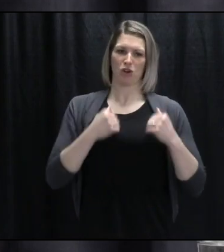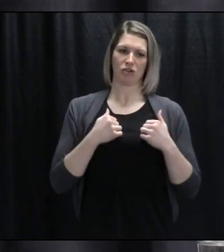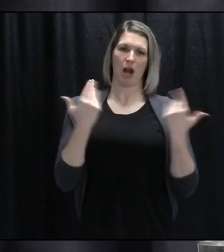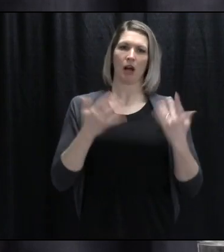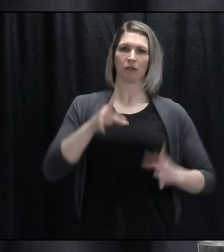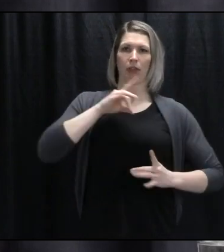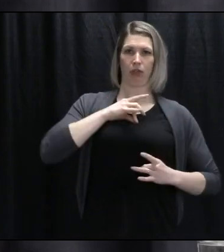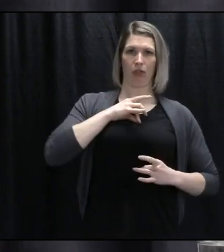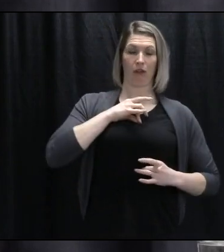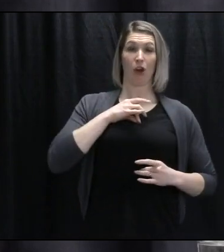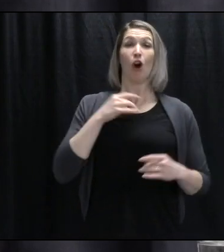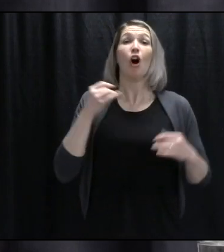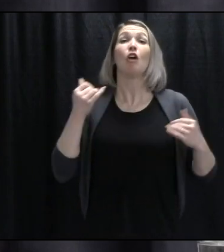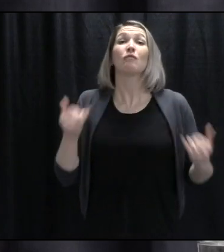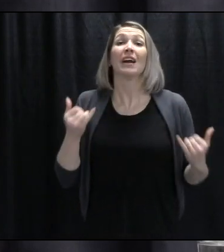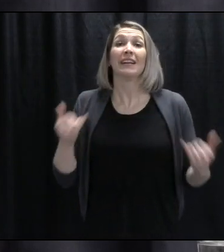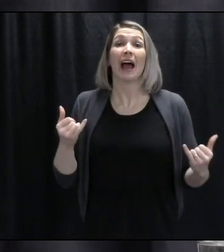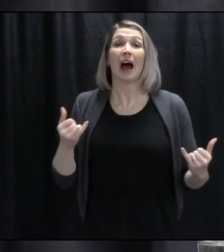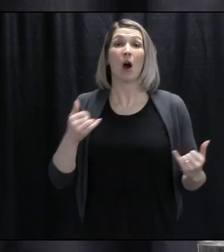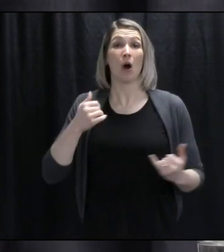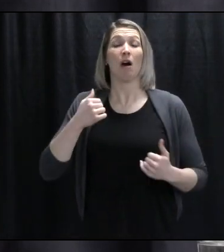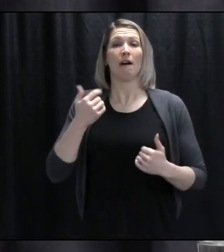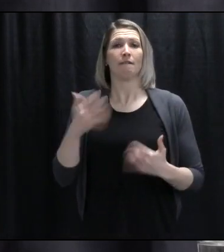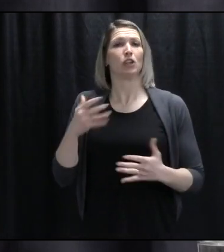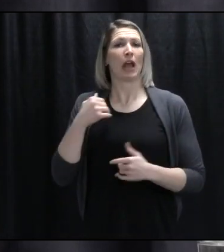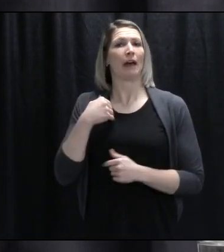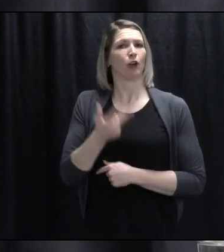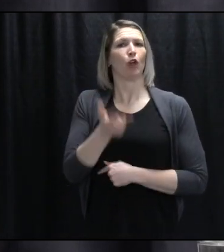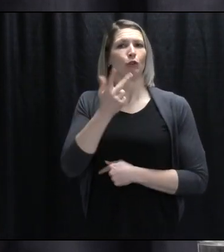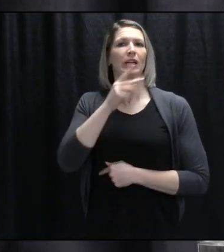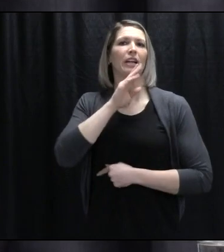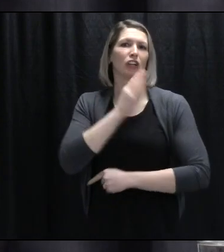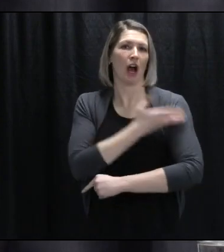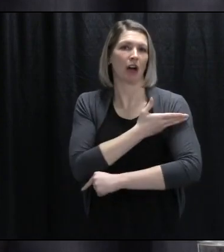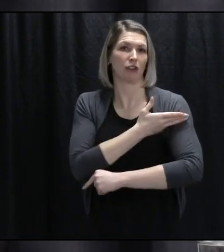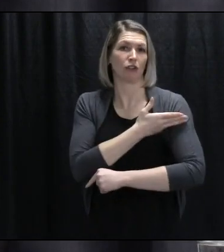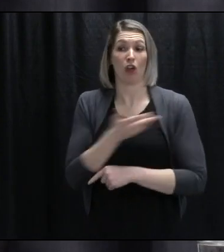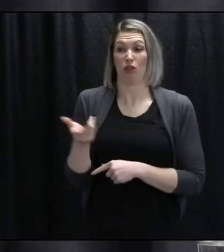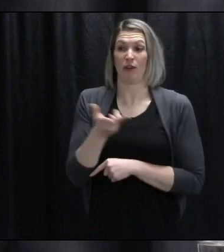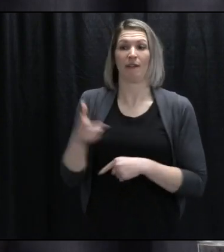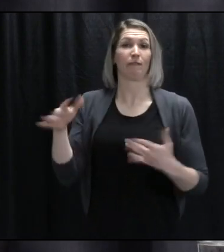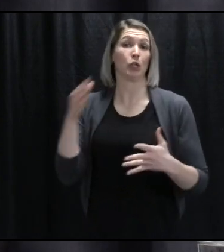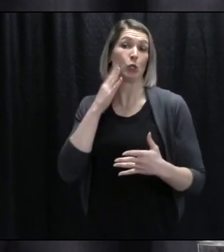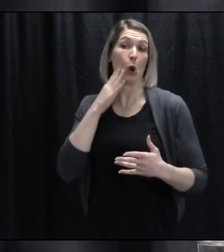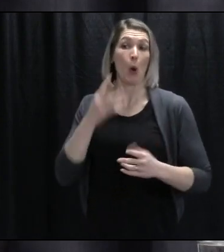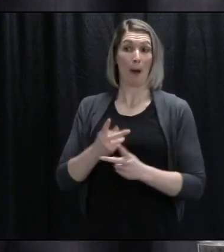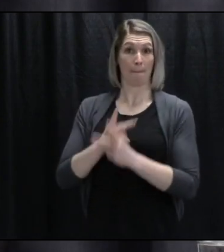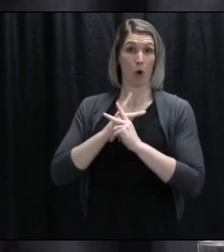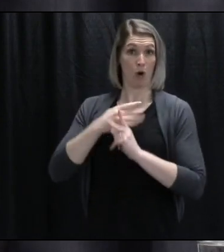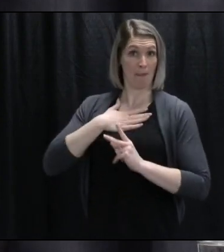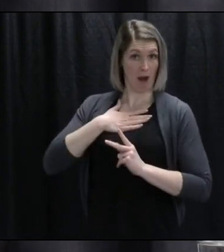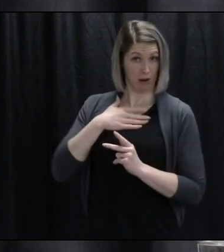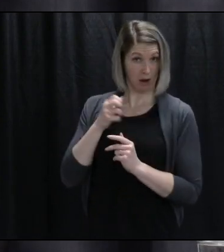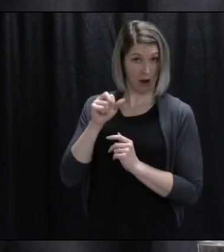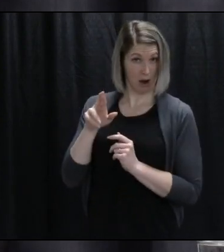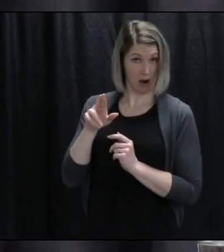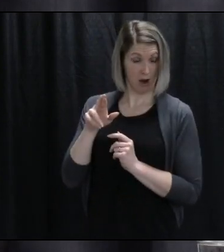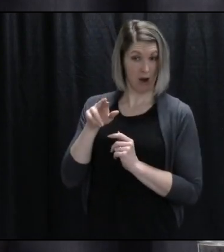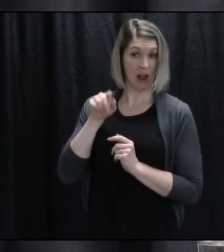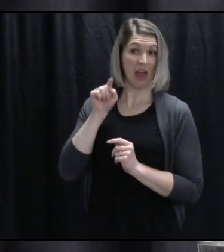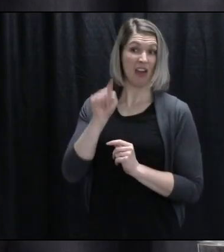out in their car, or my car, they knew they had to be home at a certain time. And if they weren't, they only did it the